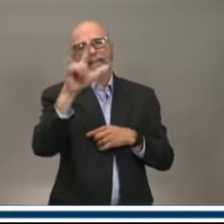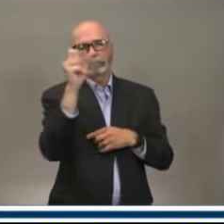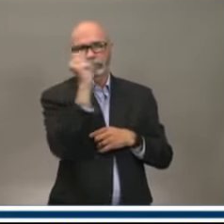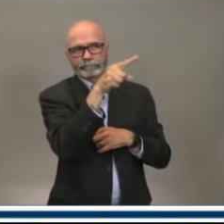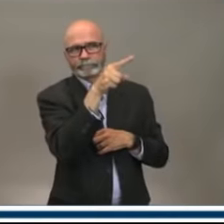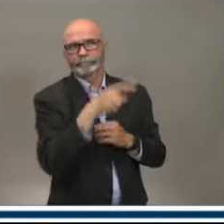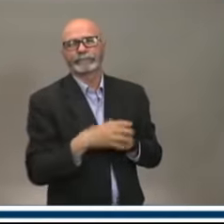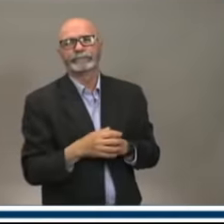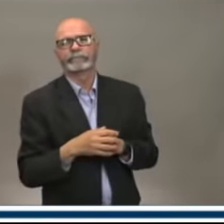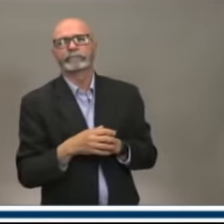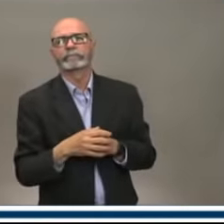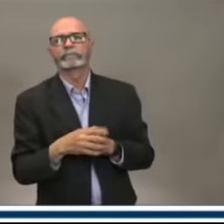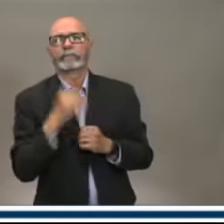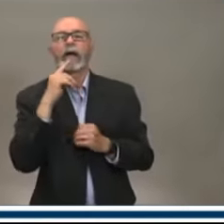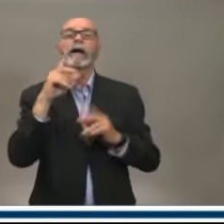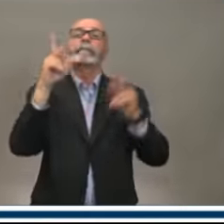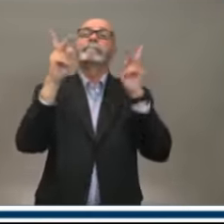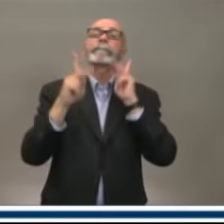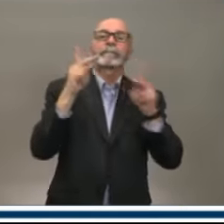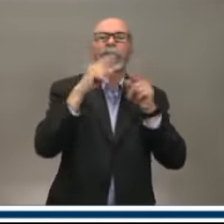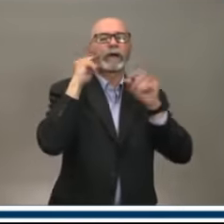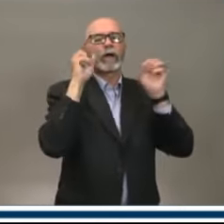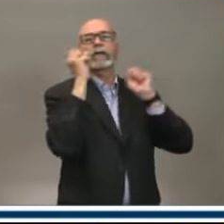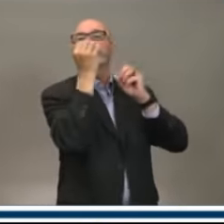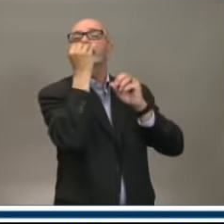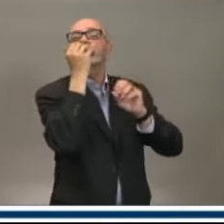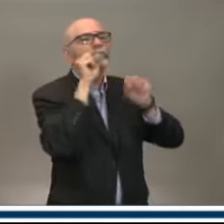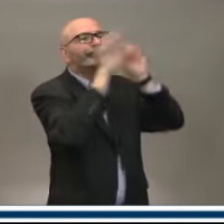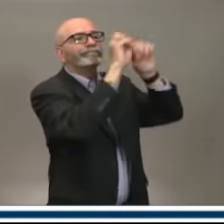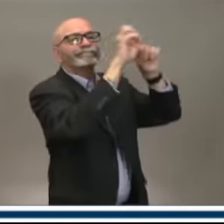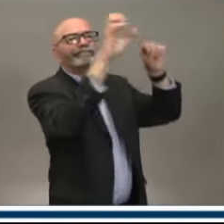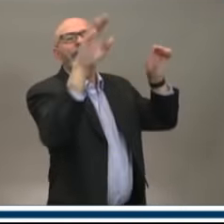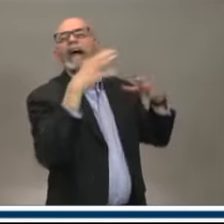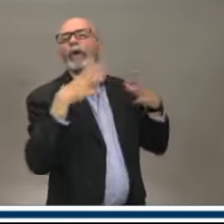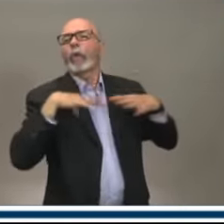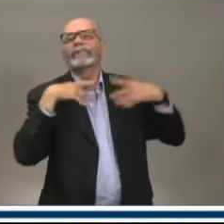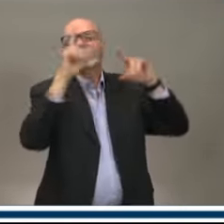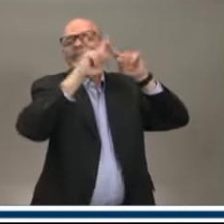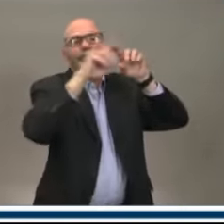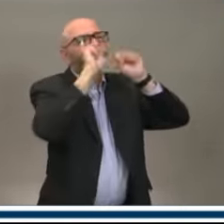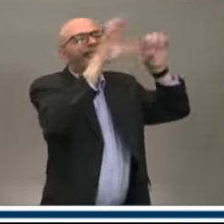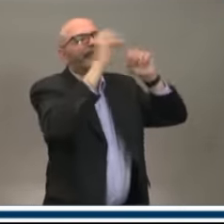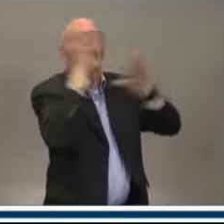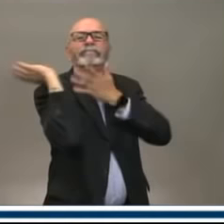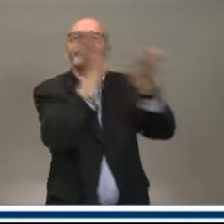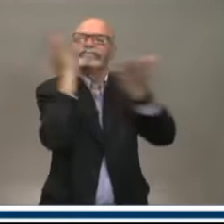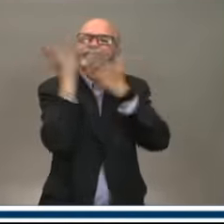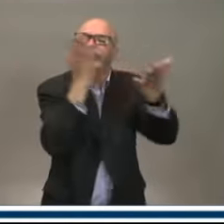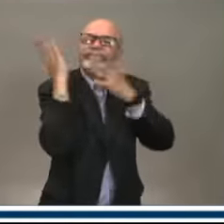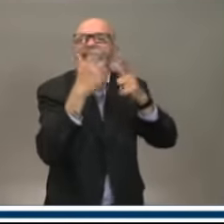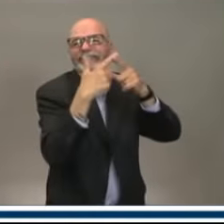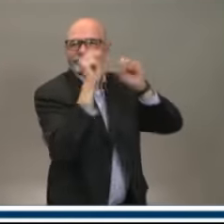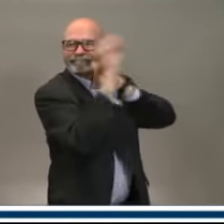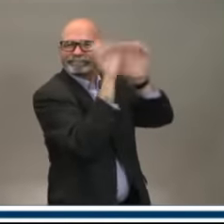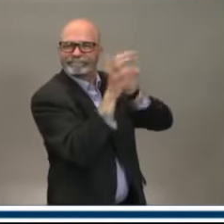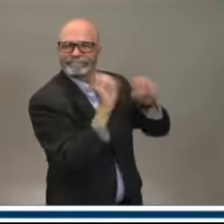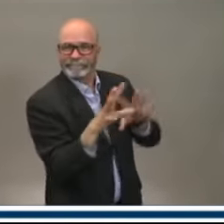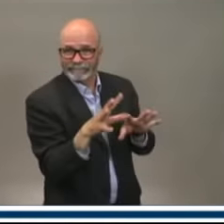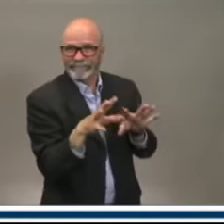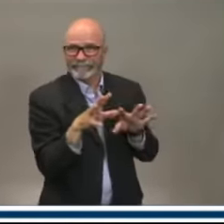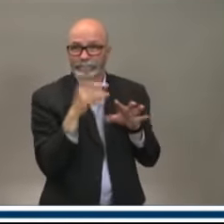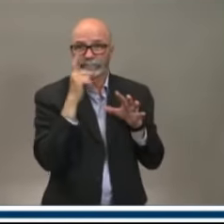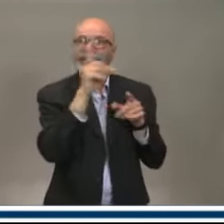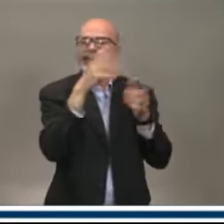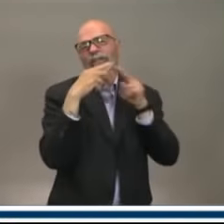store shelves, cashiers, people who deliver stuff, are all doing essential work,